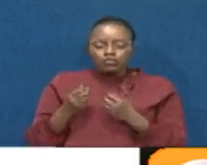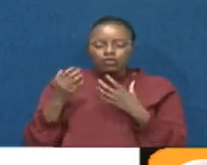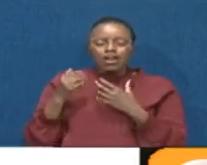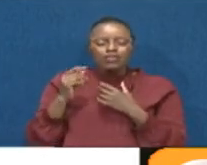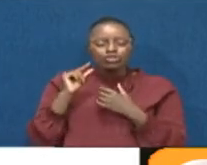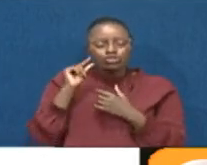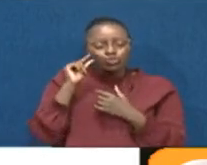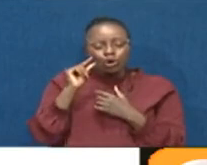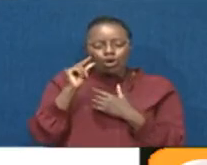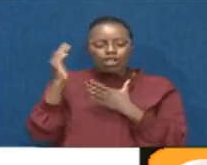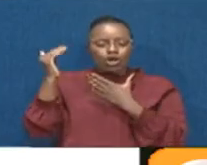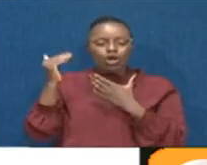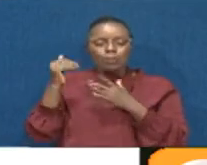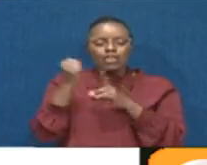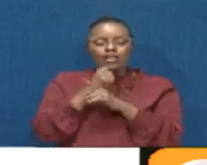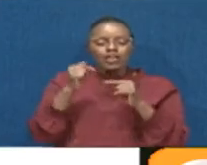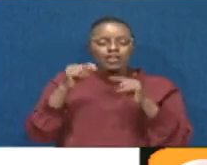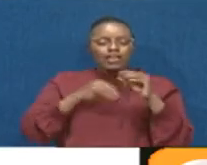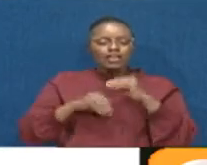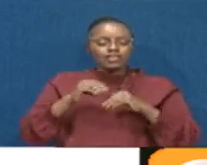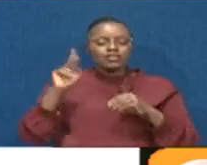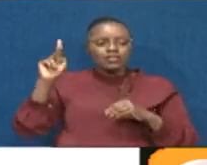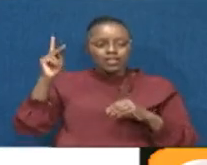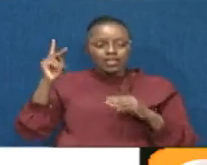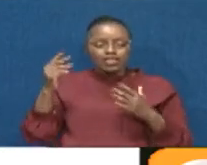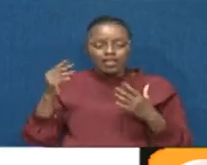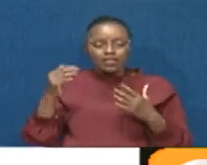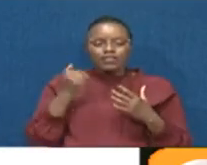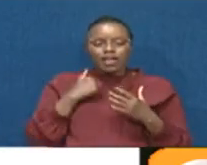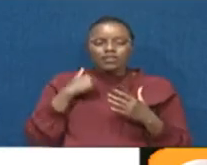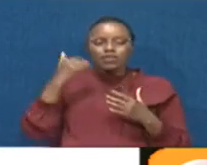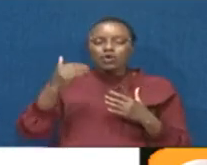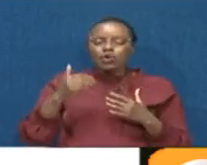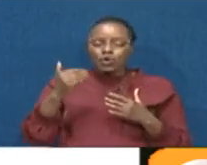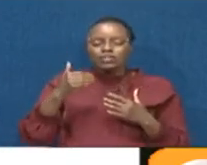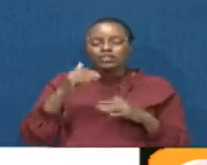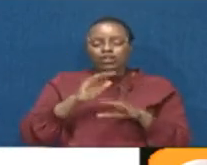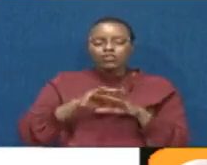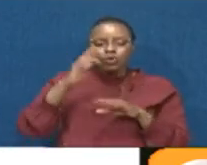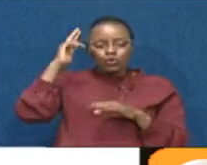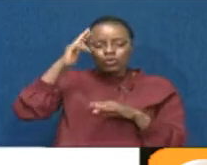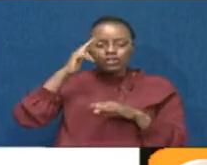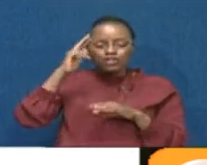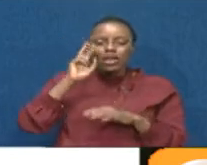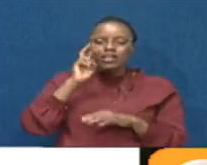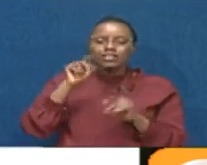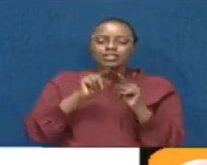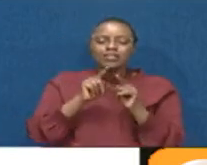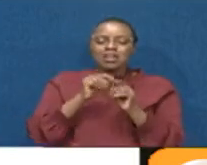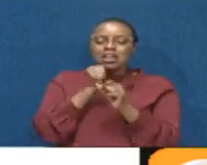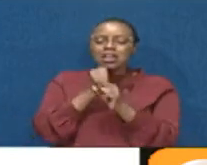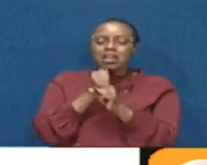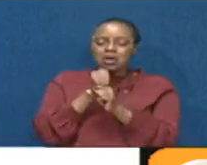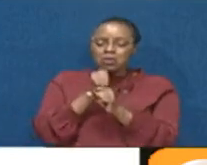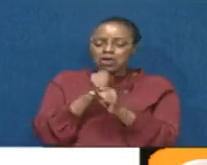rare hope. The fight against corruption in Kenya is often, and for good reasons, seen as an